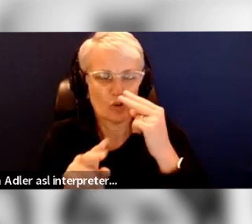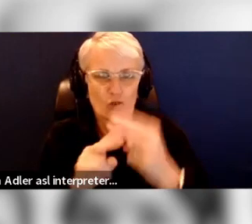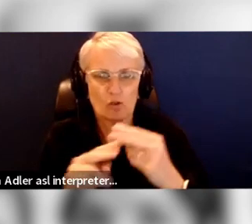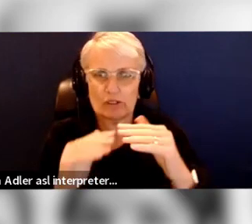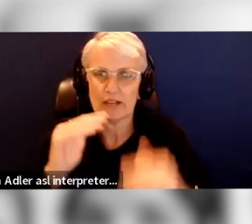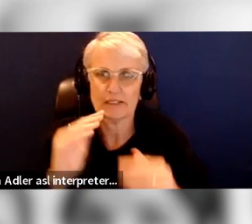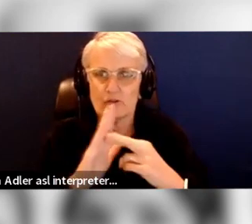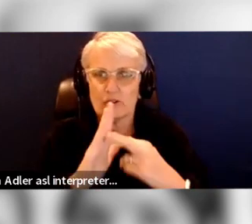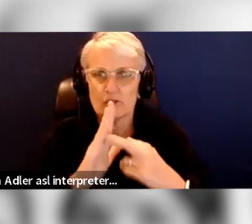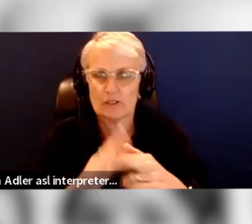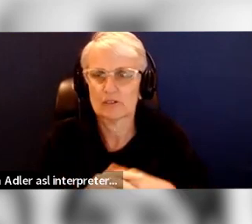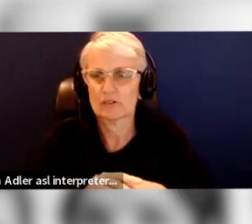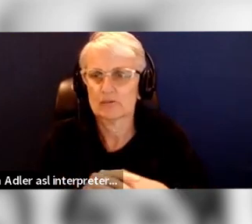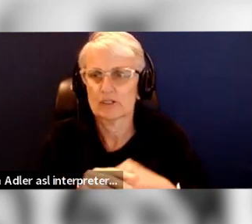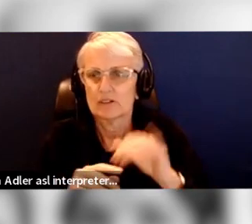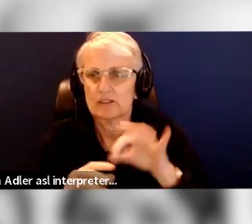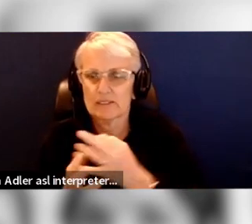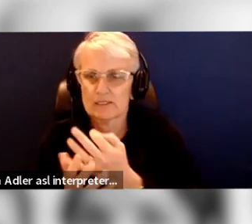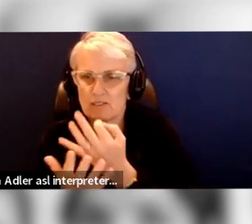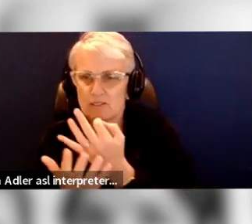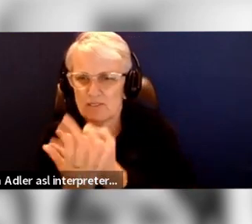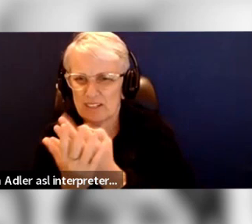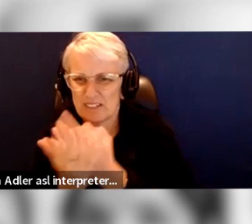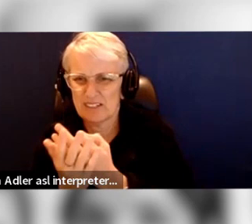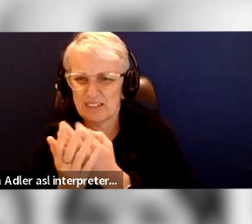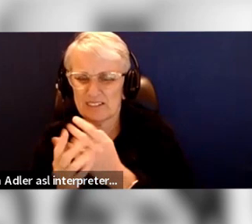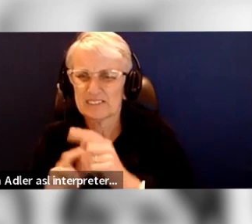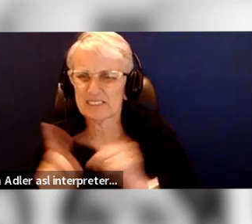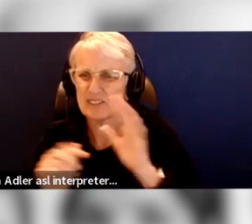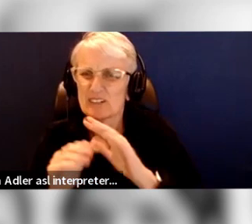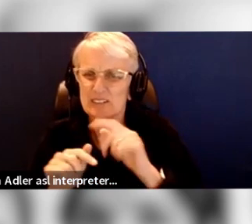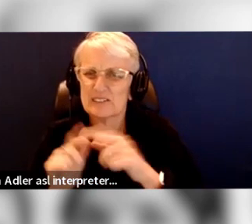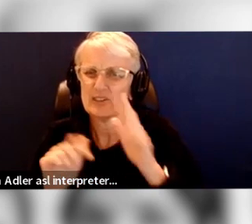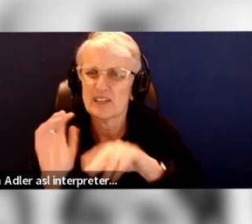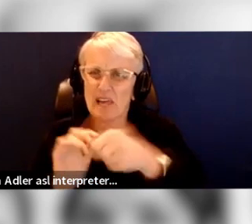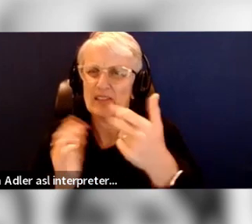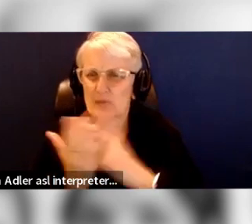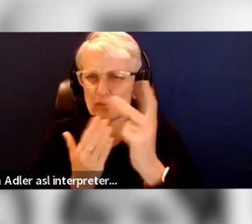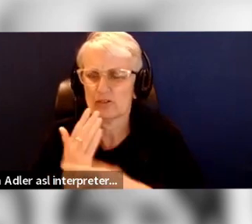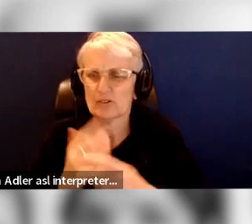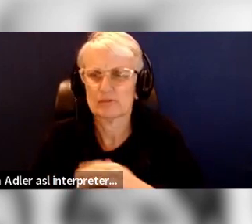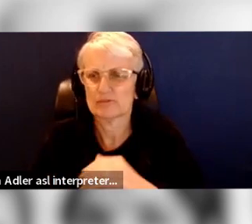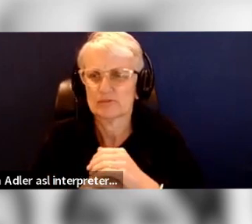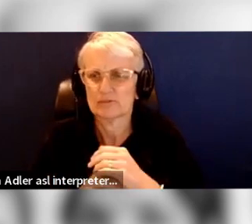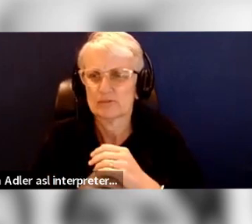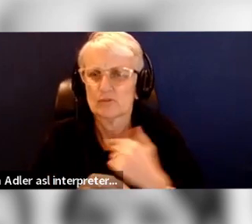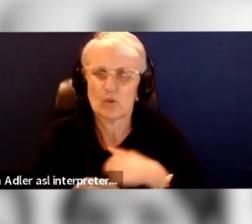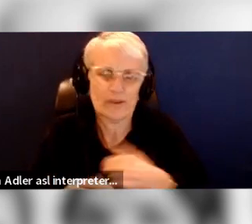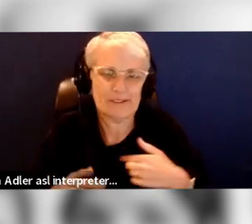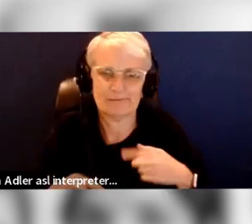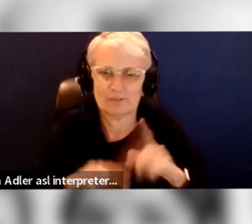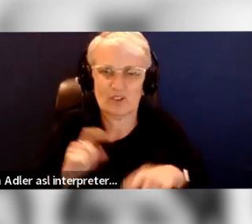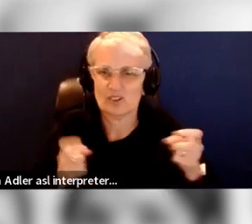for this program. That is funder prescribed. I know that looks a lot different than other programs, and it's not something we had control